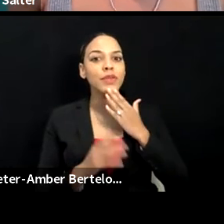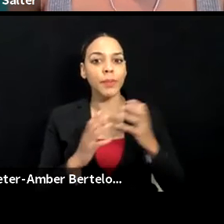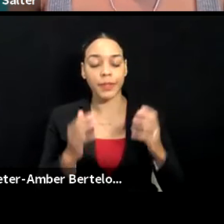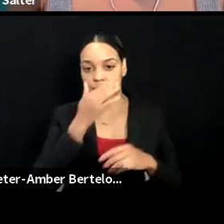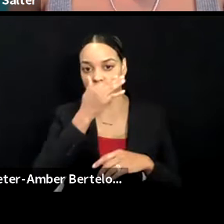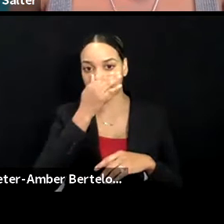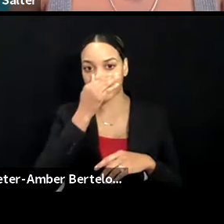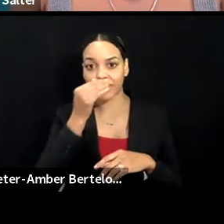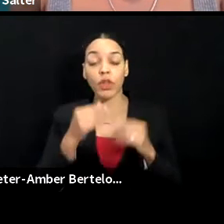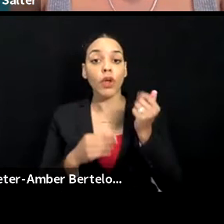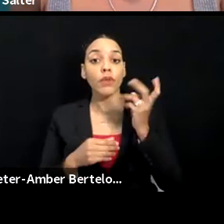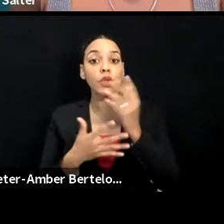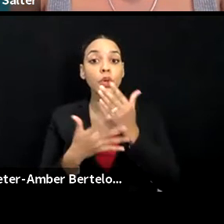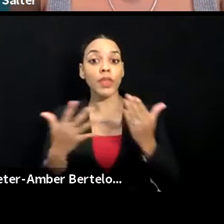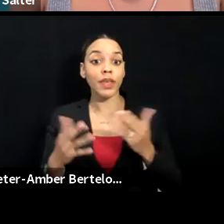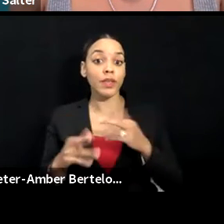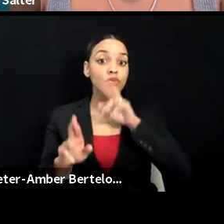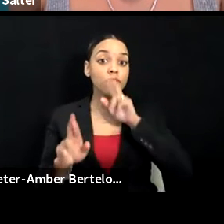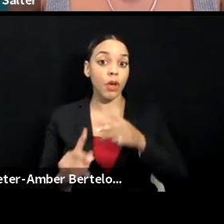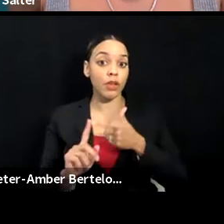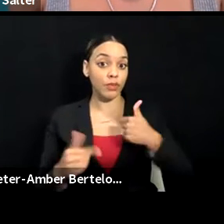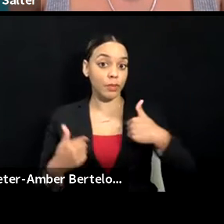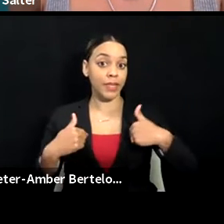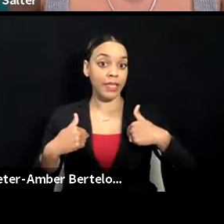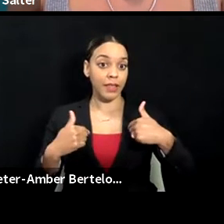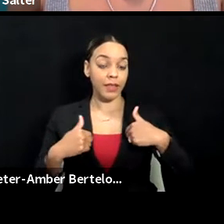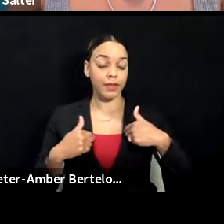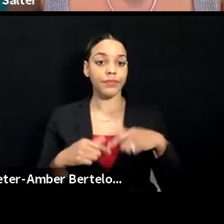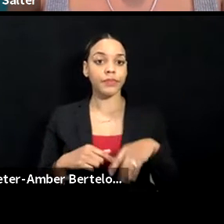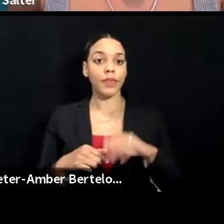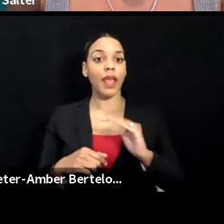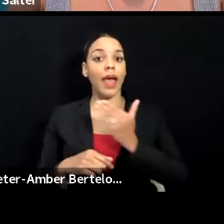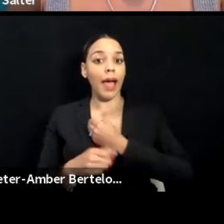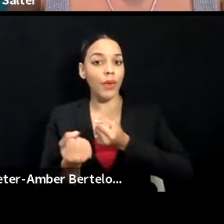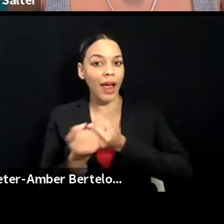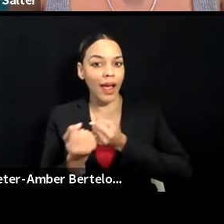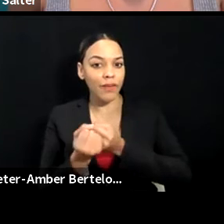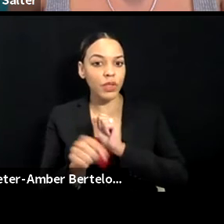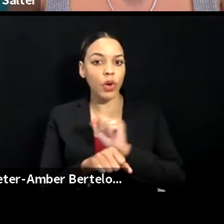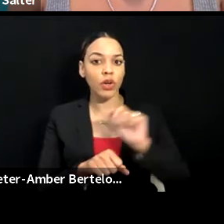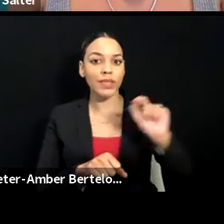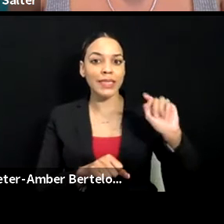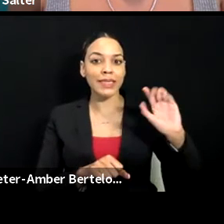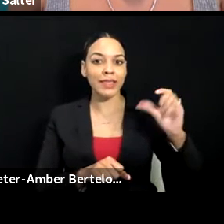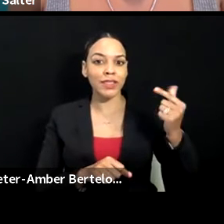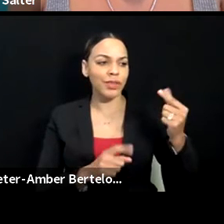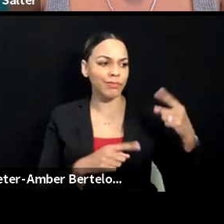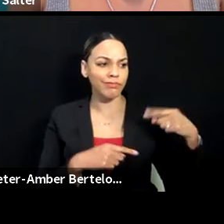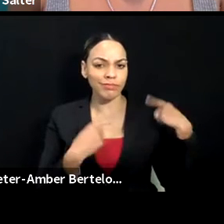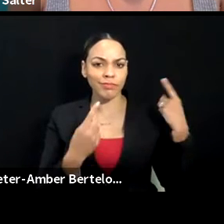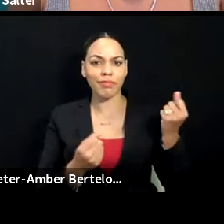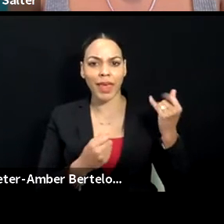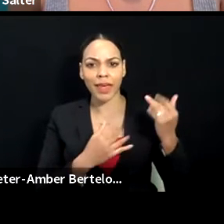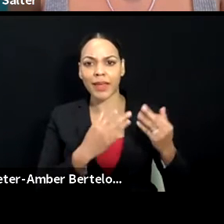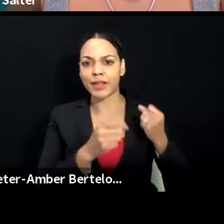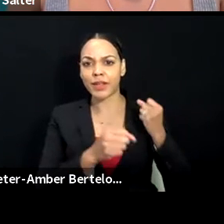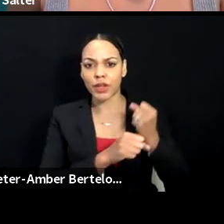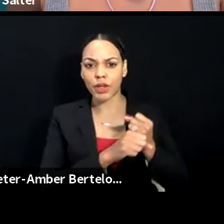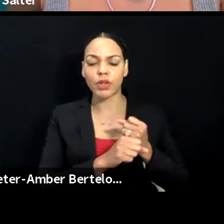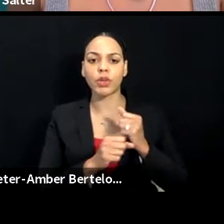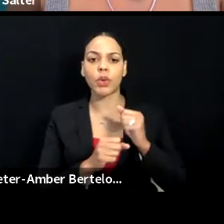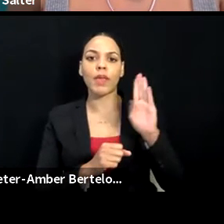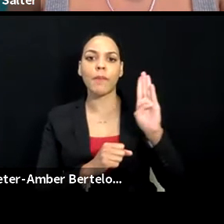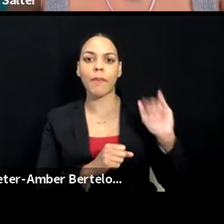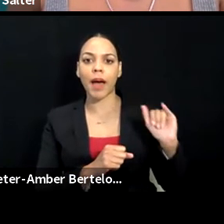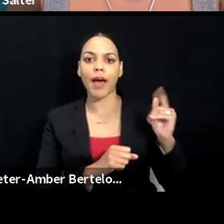in response from me. Our advocacy work at TCG has been going on for decades in bipartisan